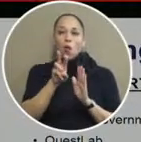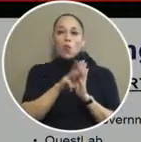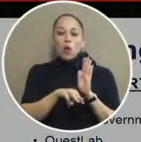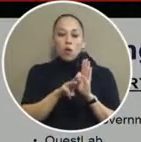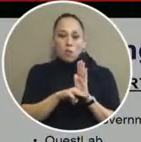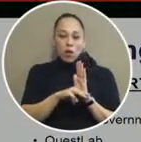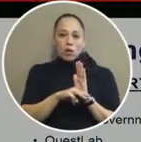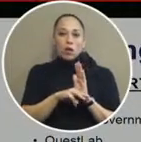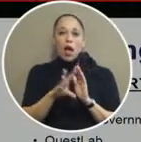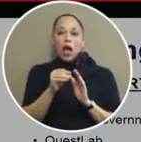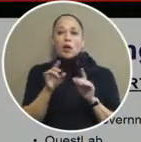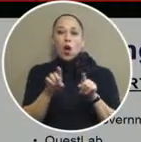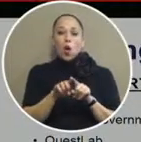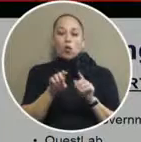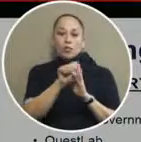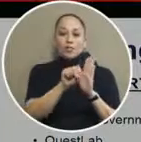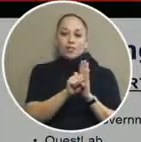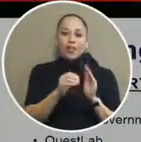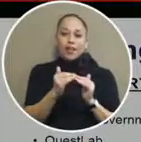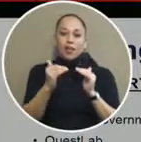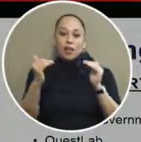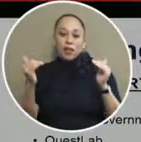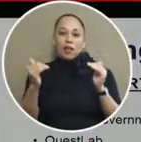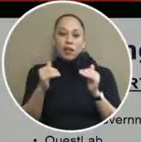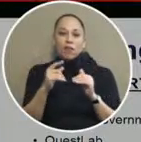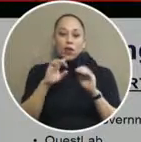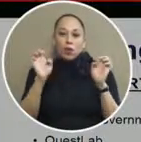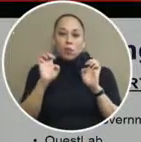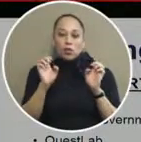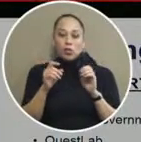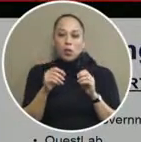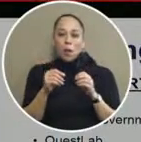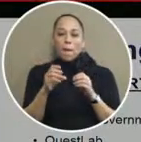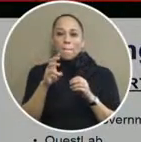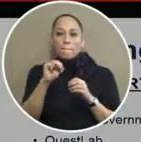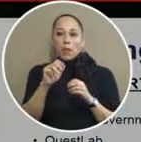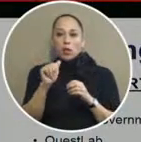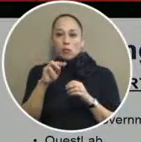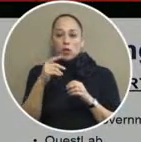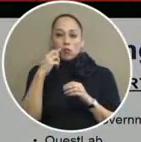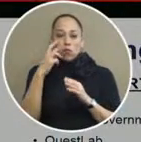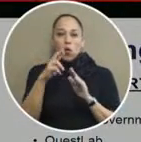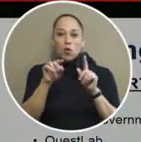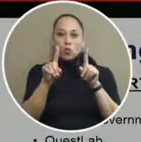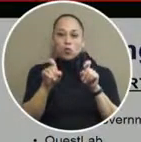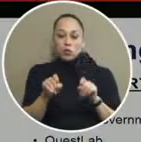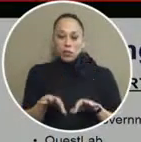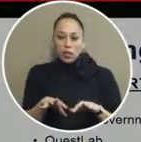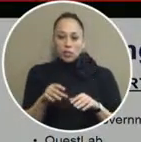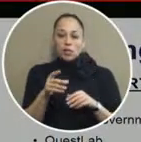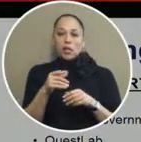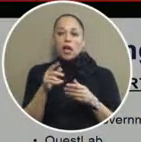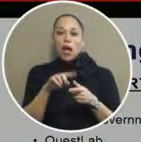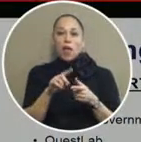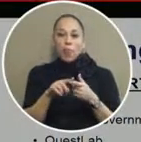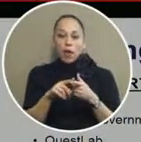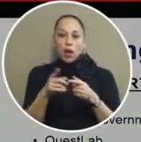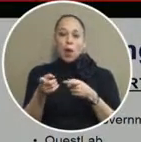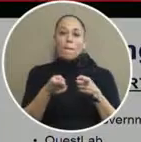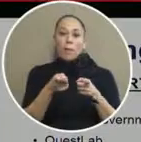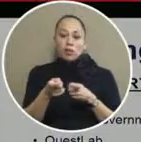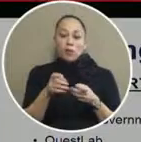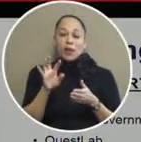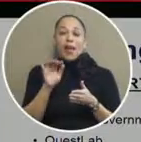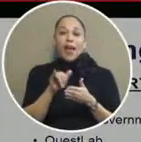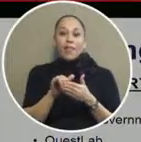Then we go to the state level with the Texas Department of Emergency Management for rural testing, then the Texas Department of Emergency Management, and